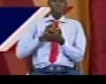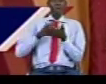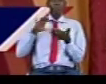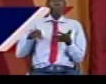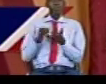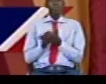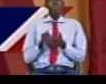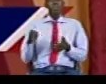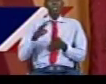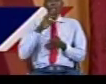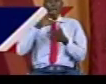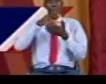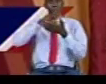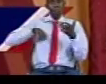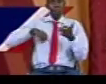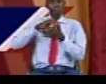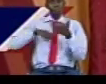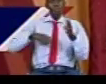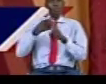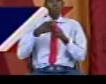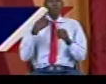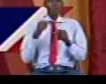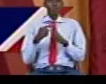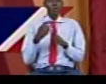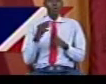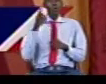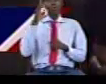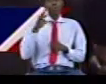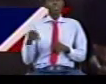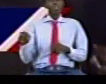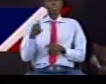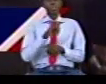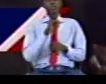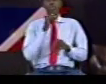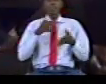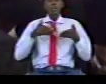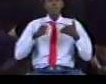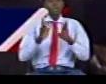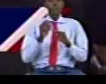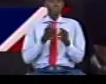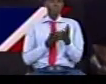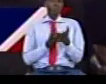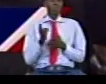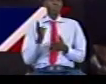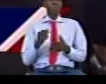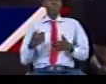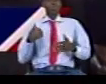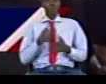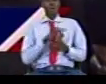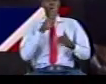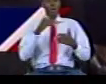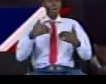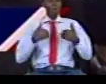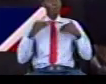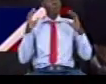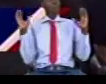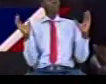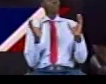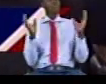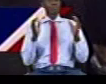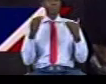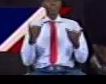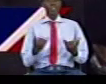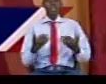subtracting from the word of God. These are people that disallow the truth. We're having celebration now. We're having